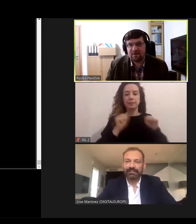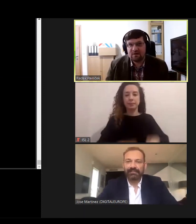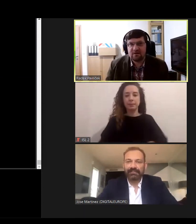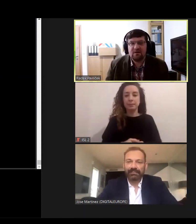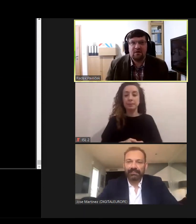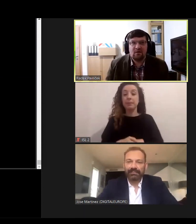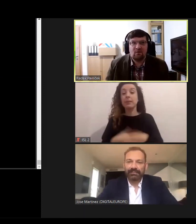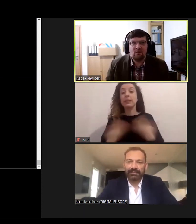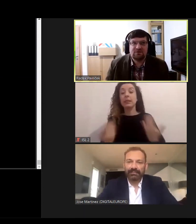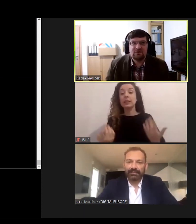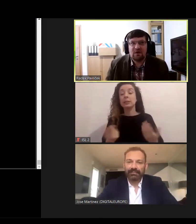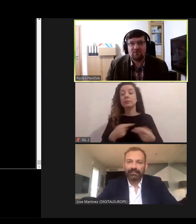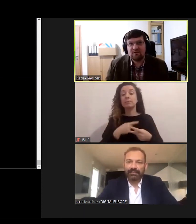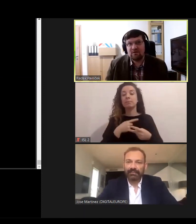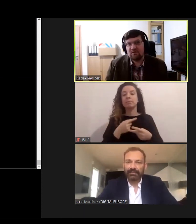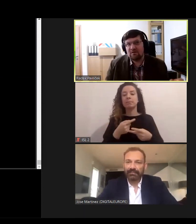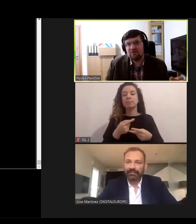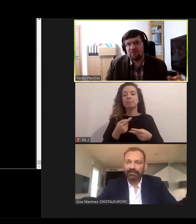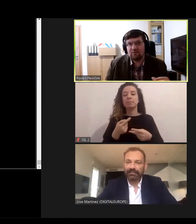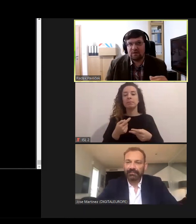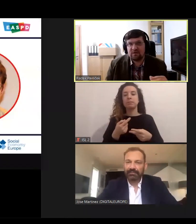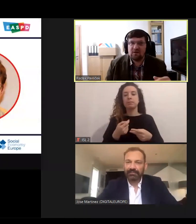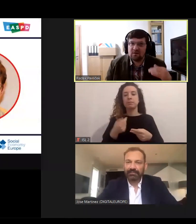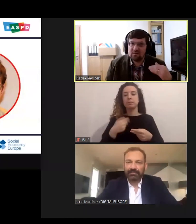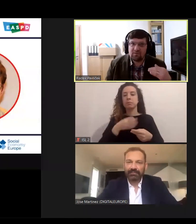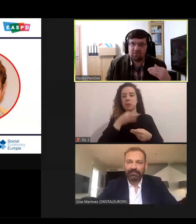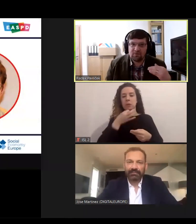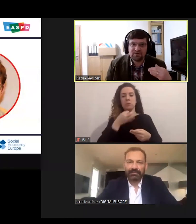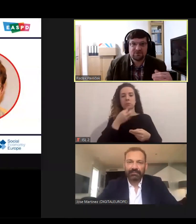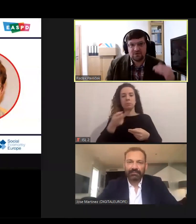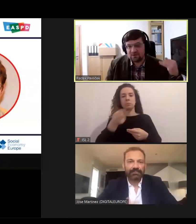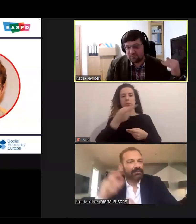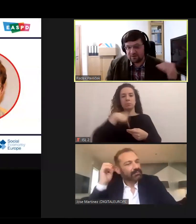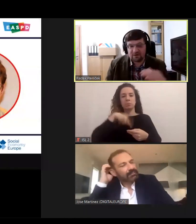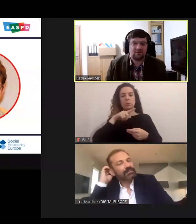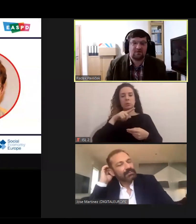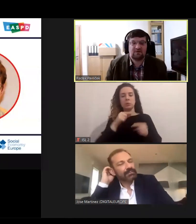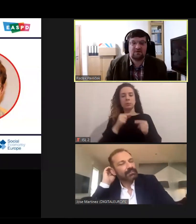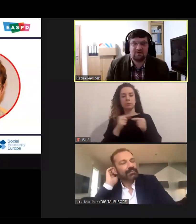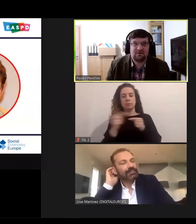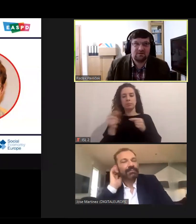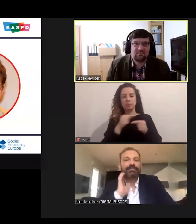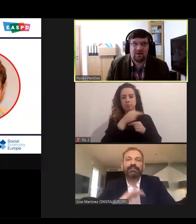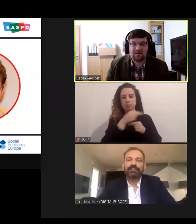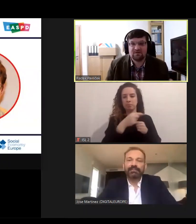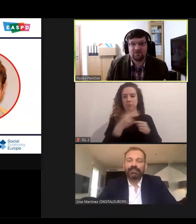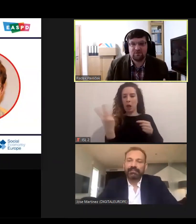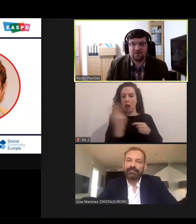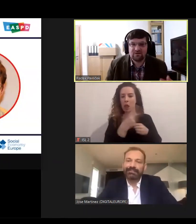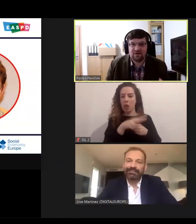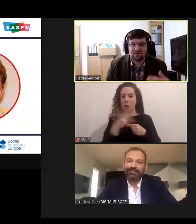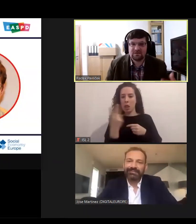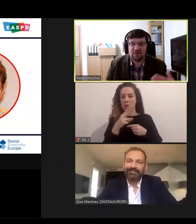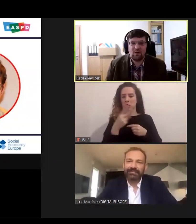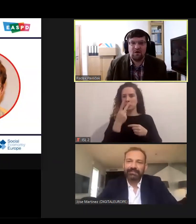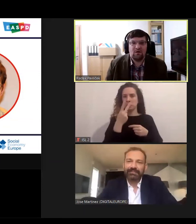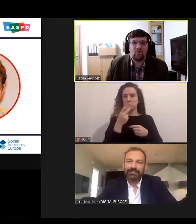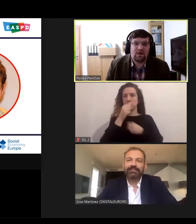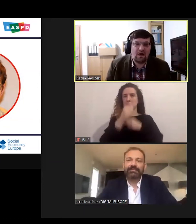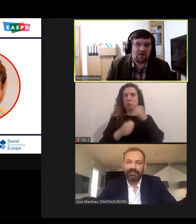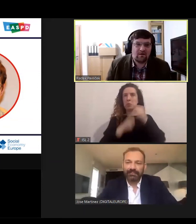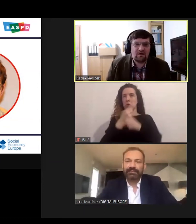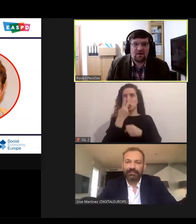your university and your unit. But what are you planning for the future? Any other measures for other